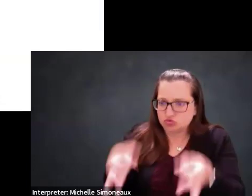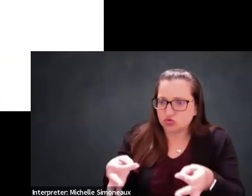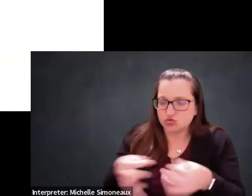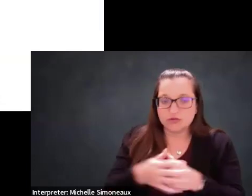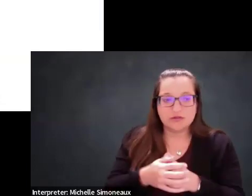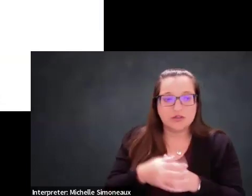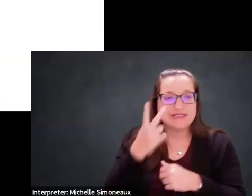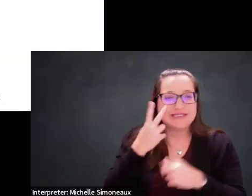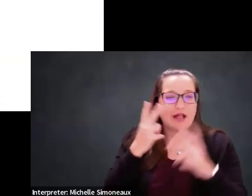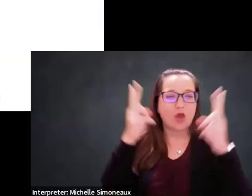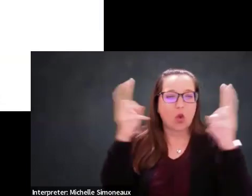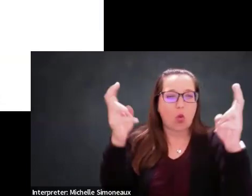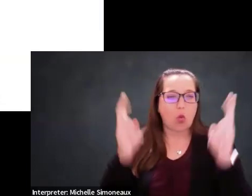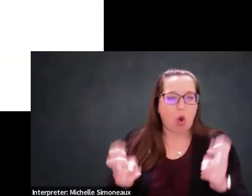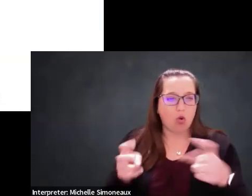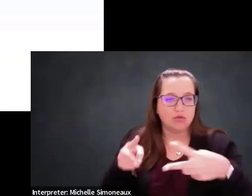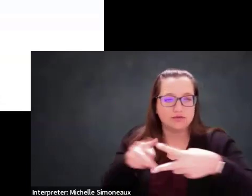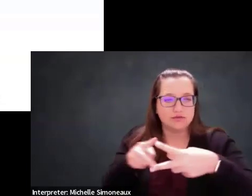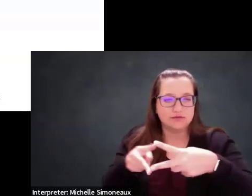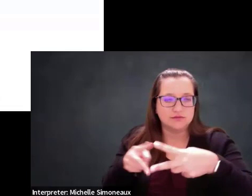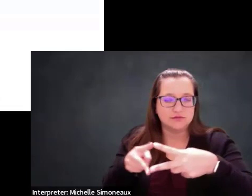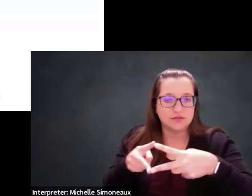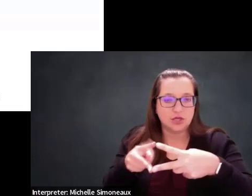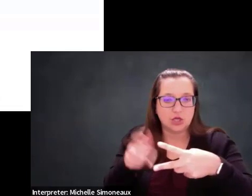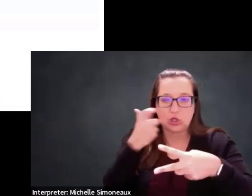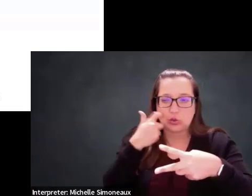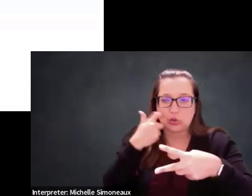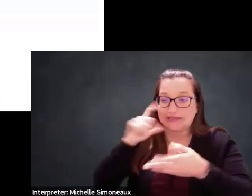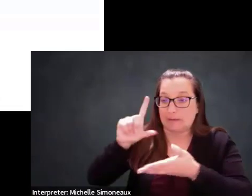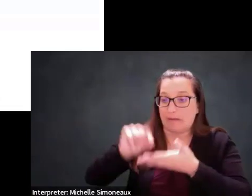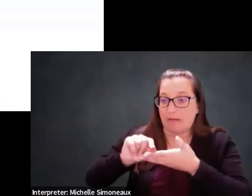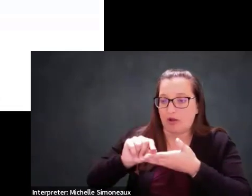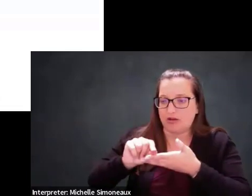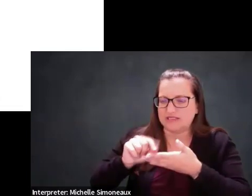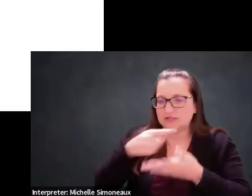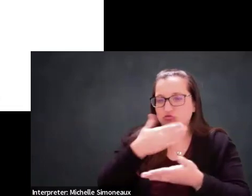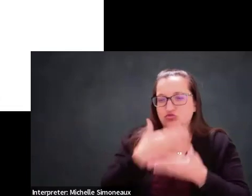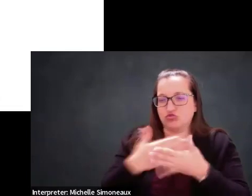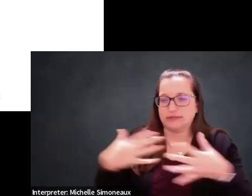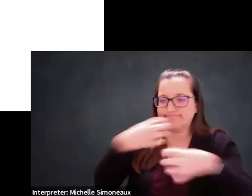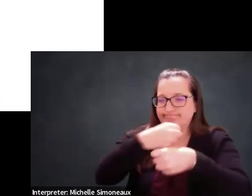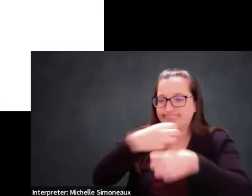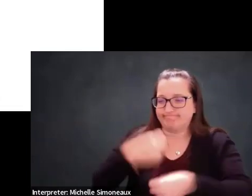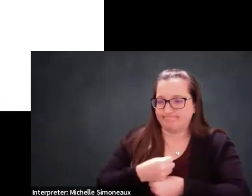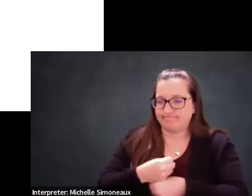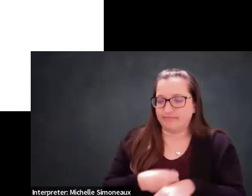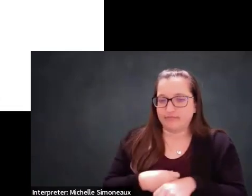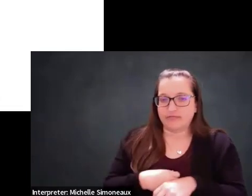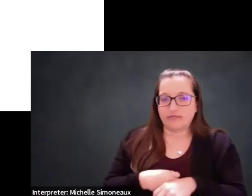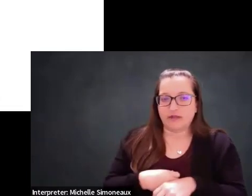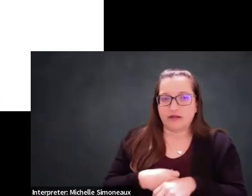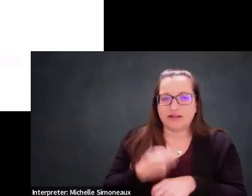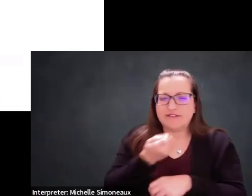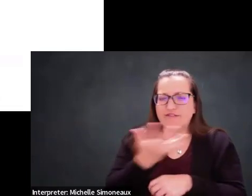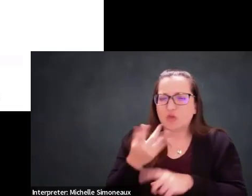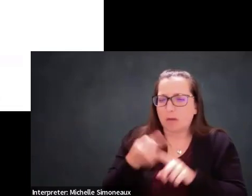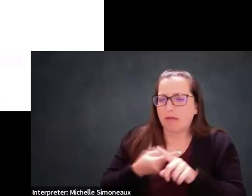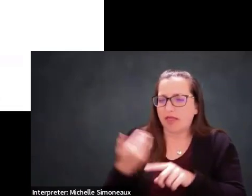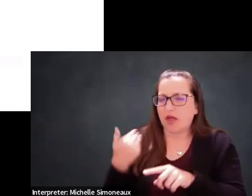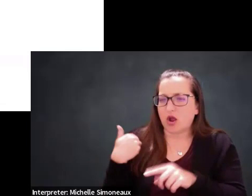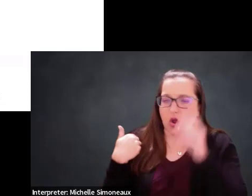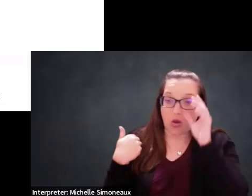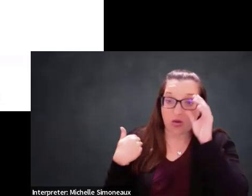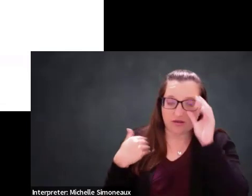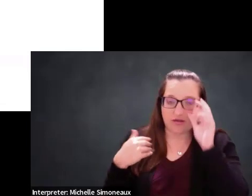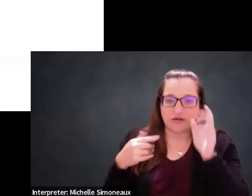quotes appear kind of summarize a couple of things that were recently published by, it just came out a couple months ago, please check out the article, it